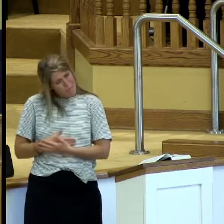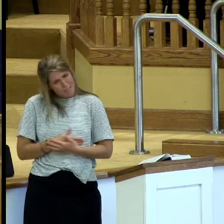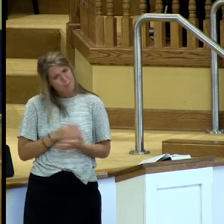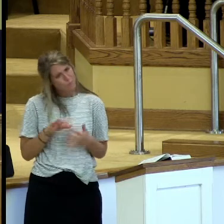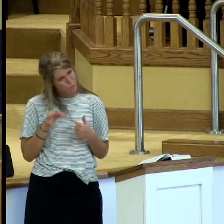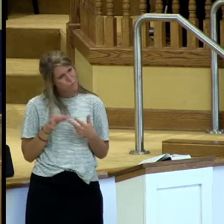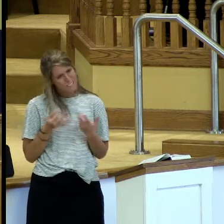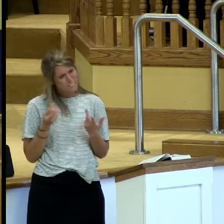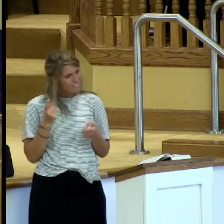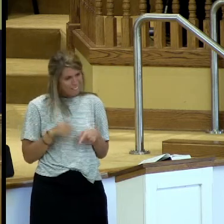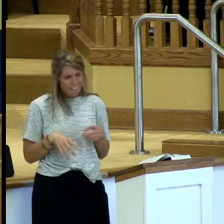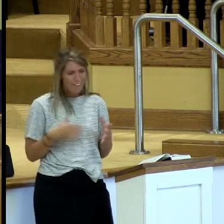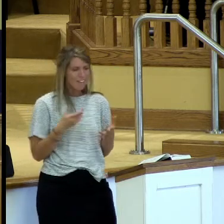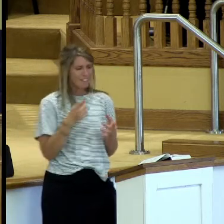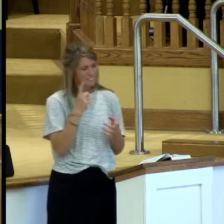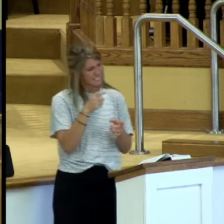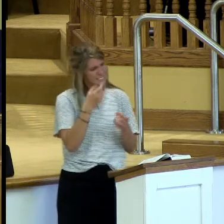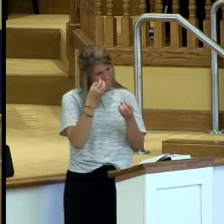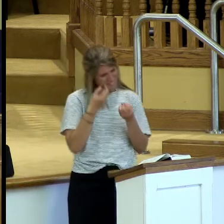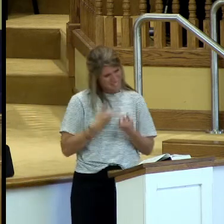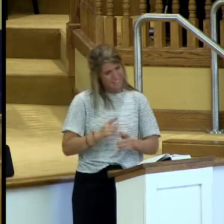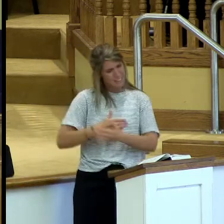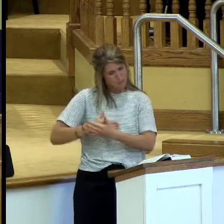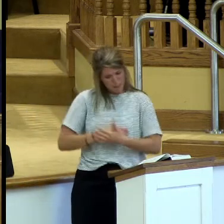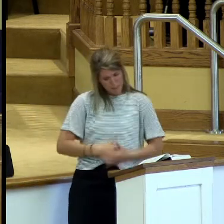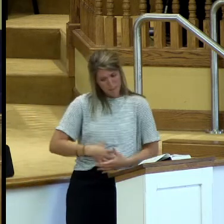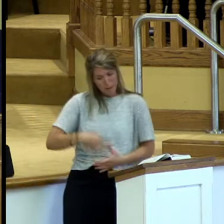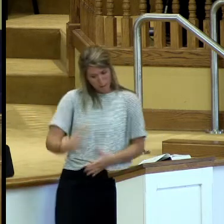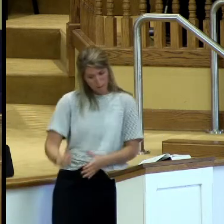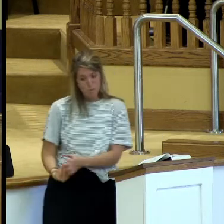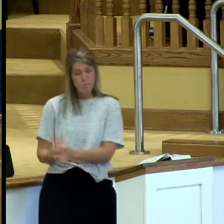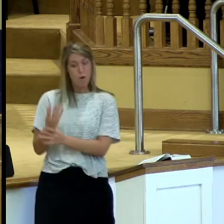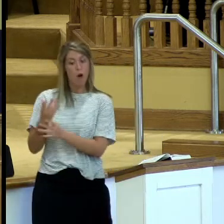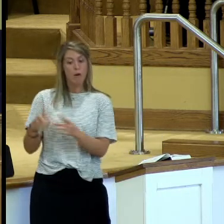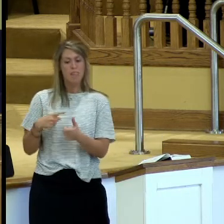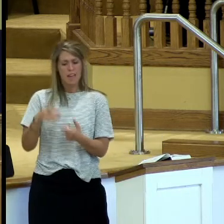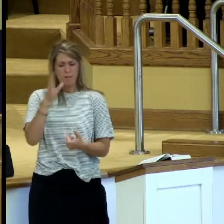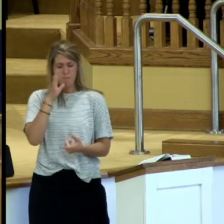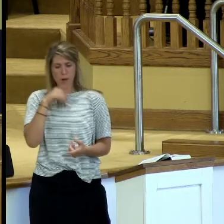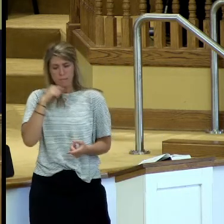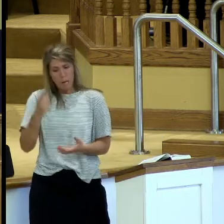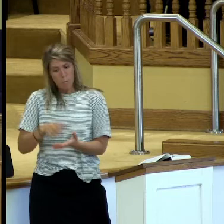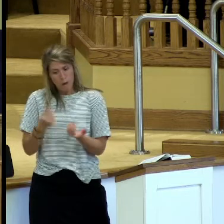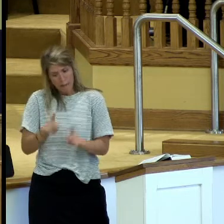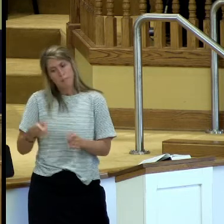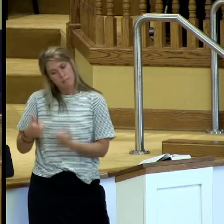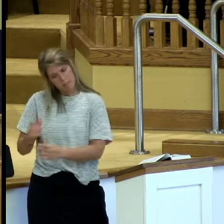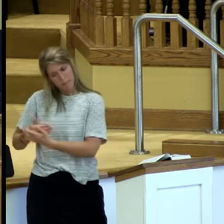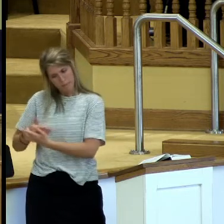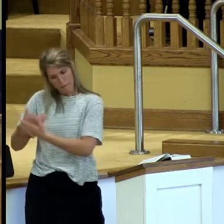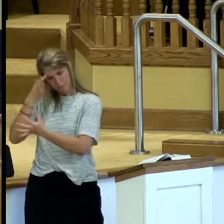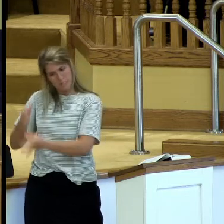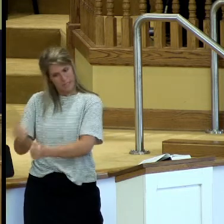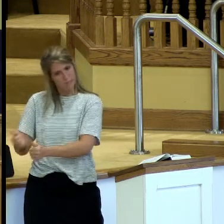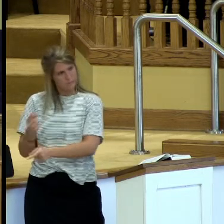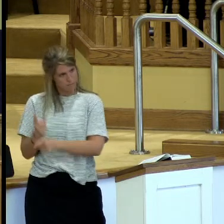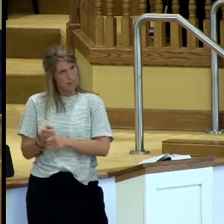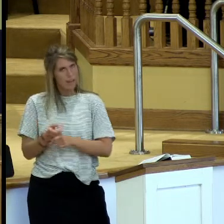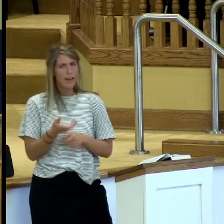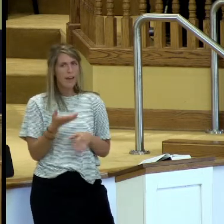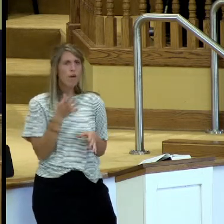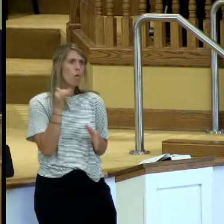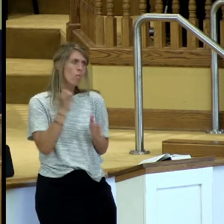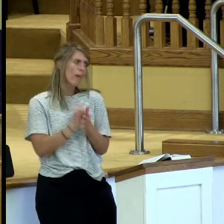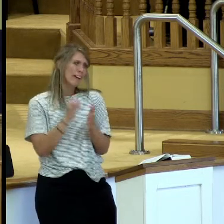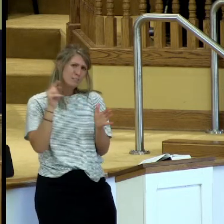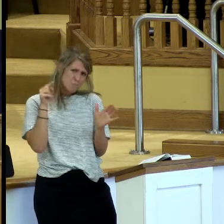choice? How about we let that baby come out, grow a little bit, and let the mom tell him what was going to happen, and then let that baby make the choice, right? Oh,